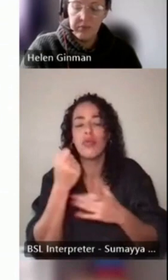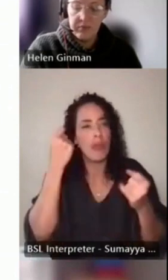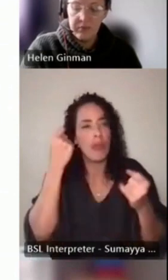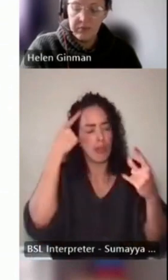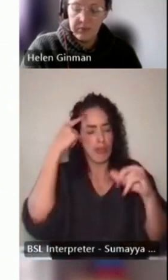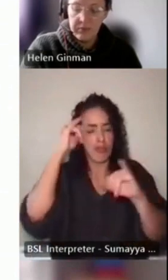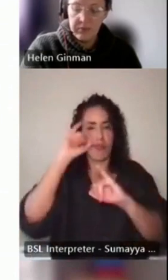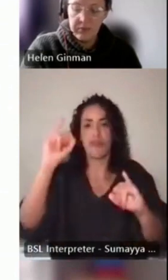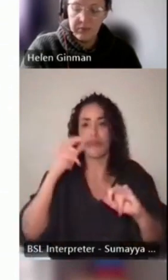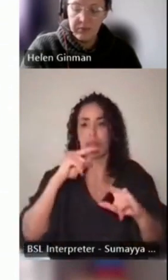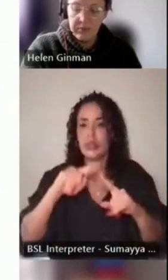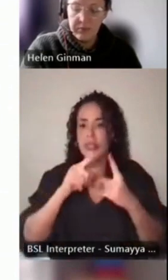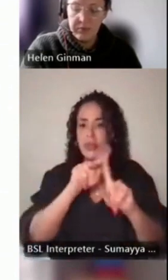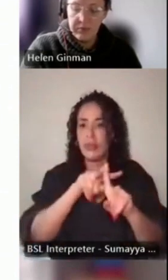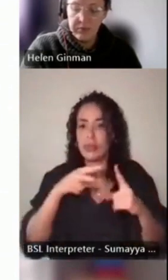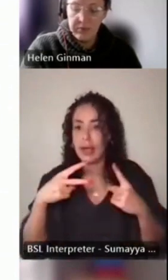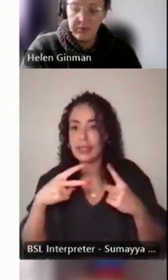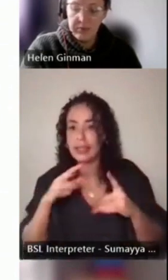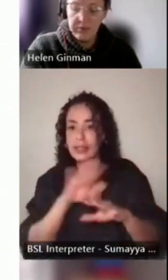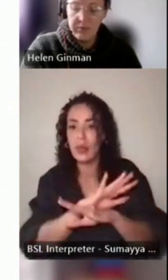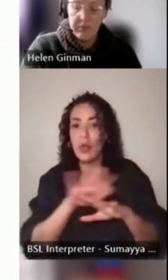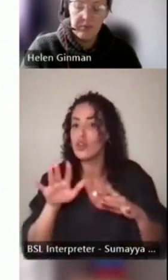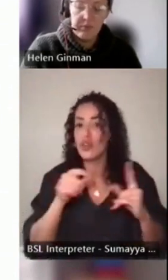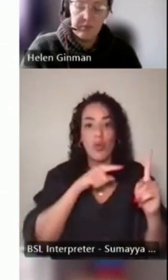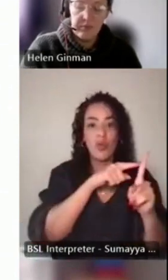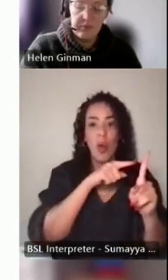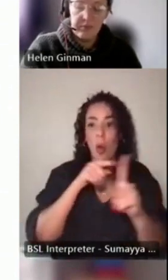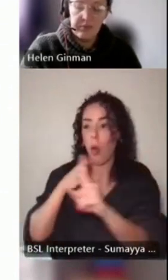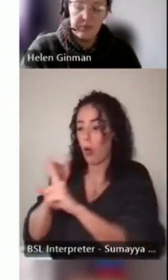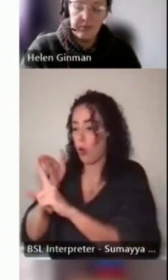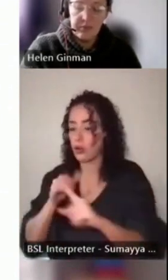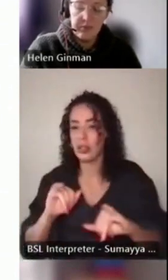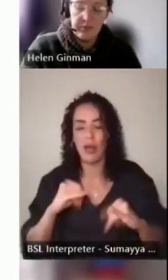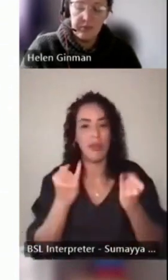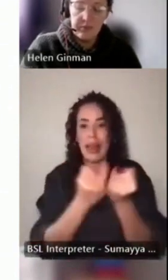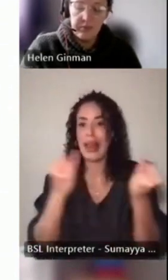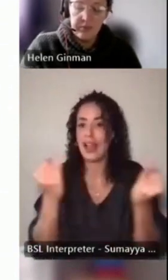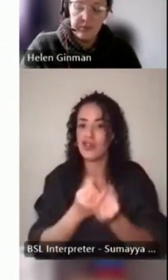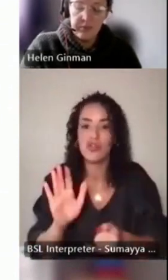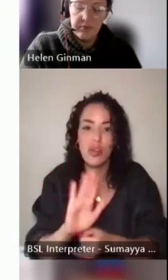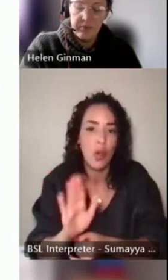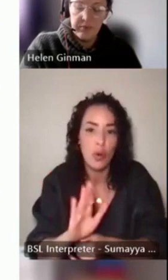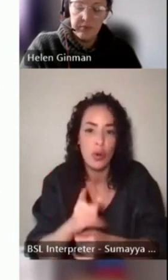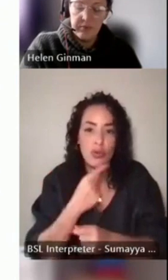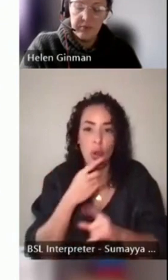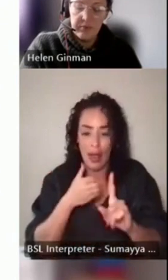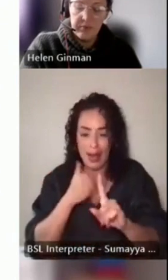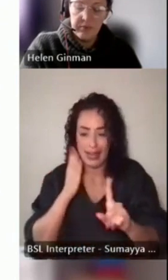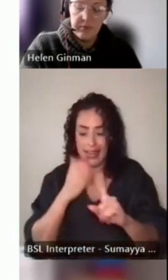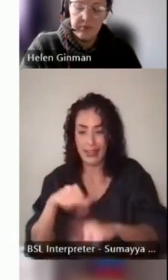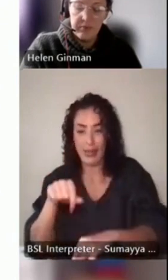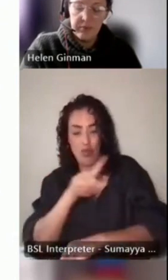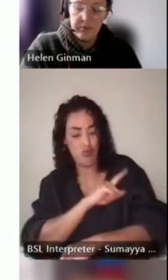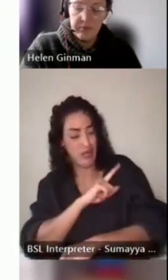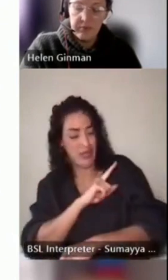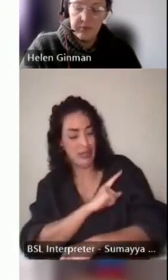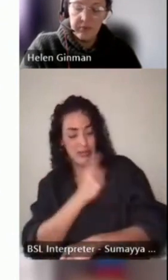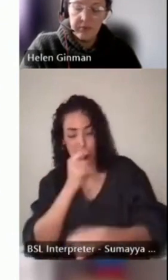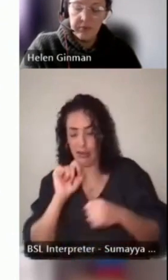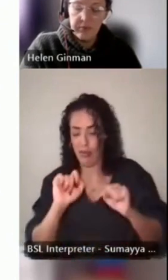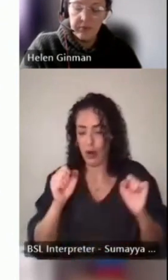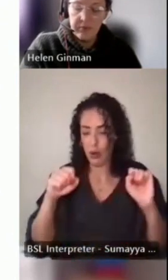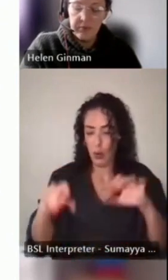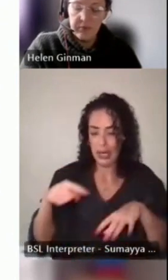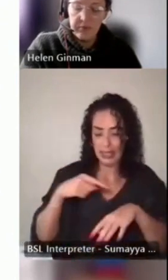perspectives rather than from incompatible goals or interests. So by identifying the root cause, you can avoid wasting time and